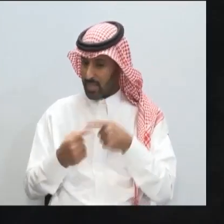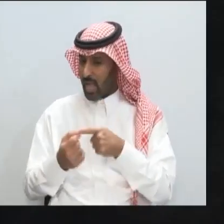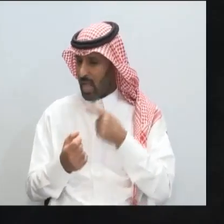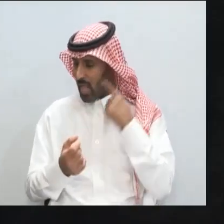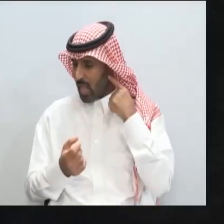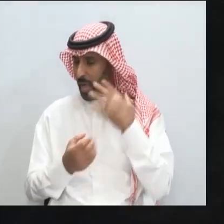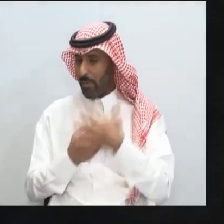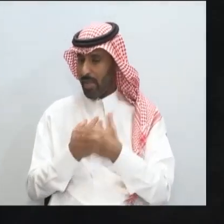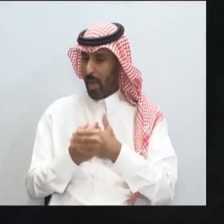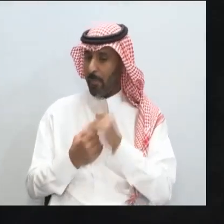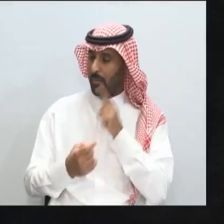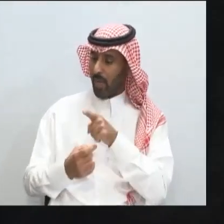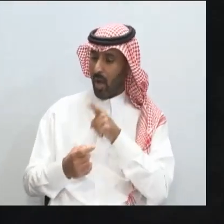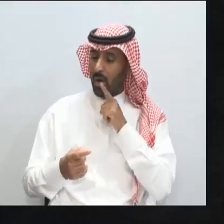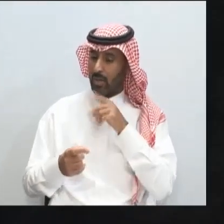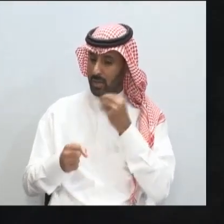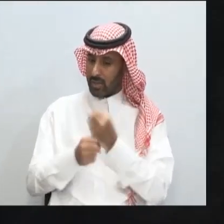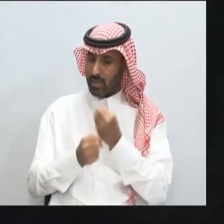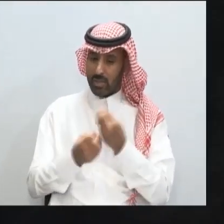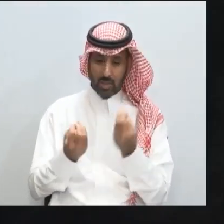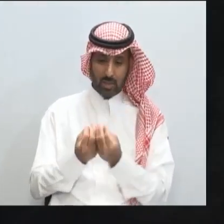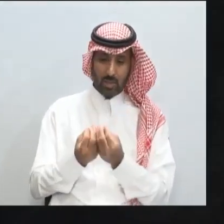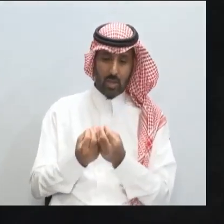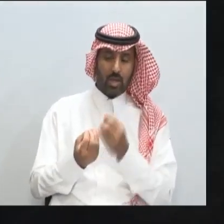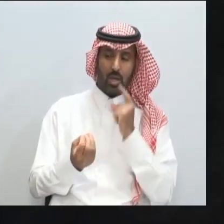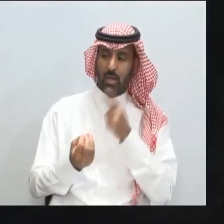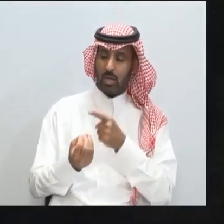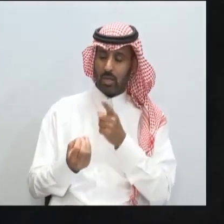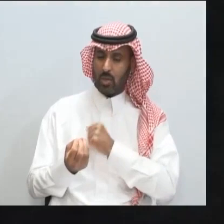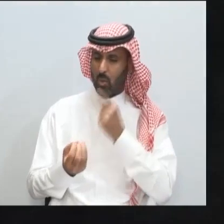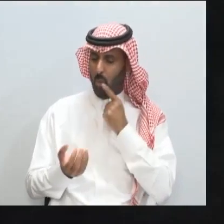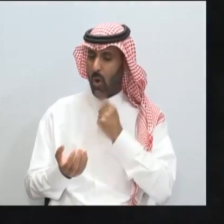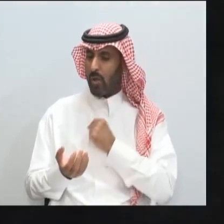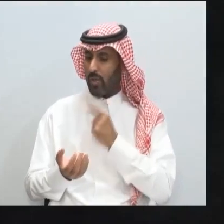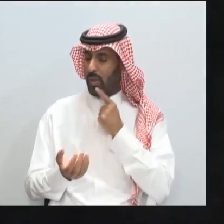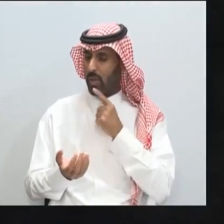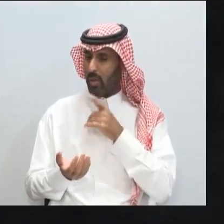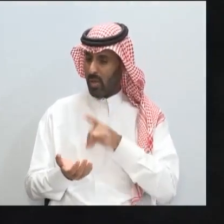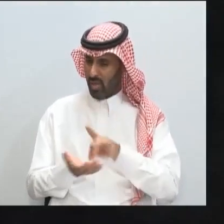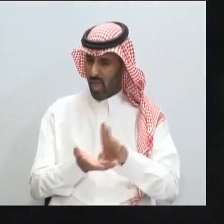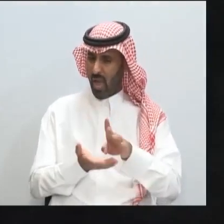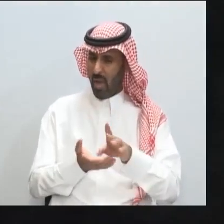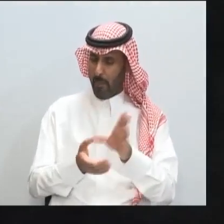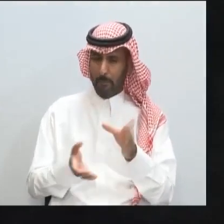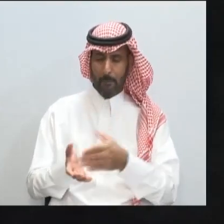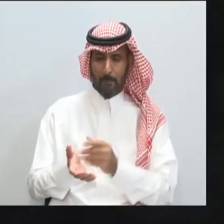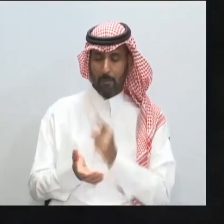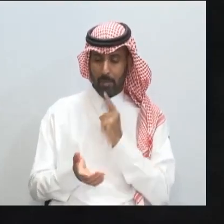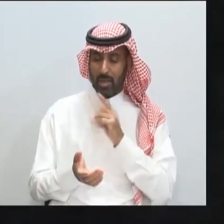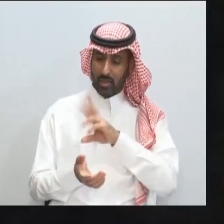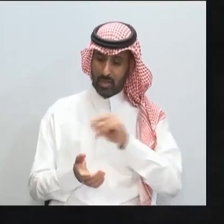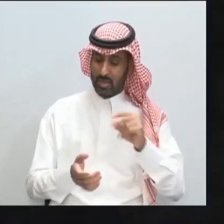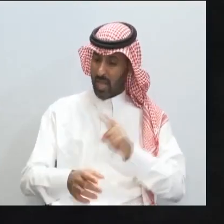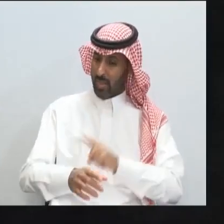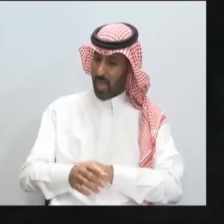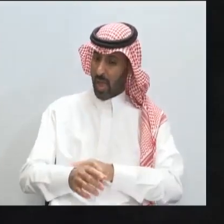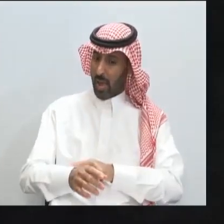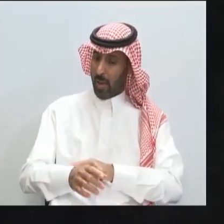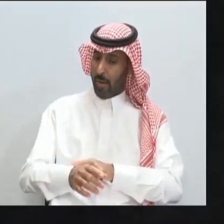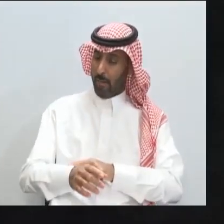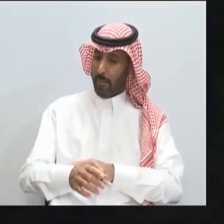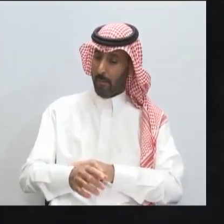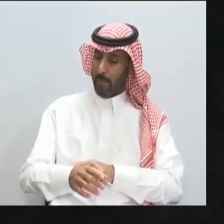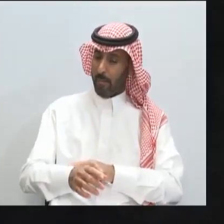cares about his coworker. He doesn't want him to get fired. And in the same time, he